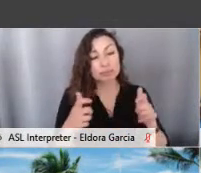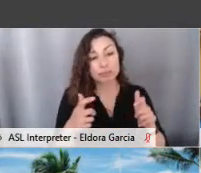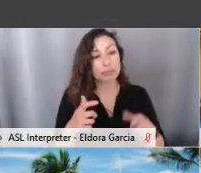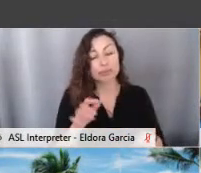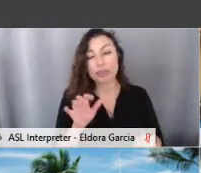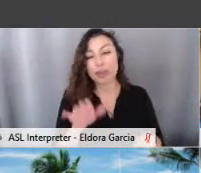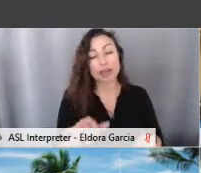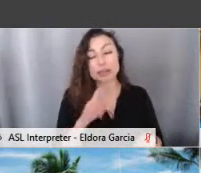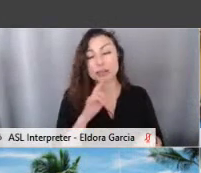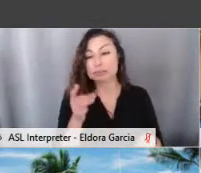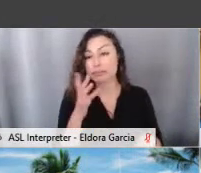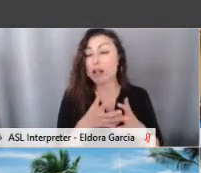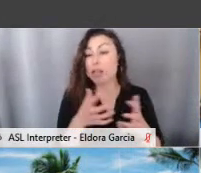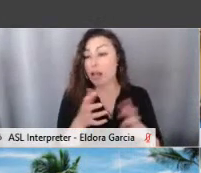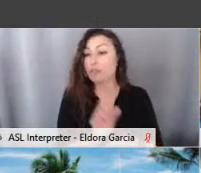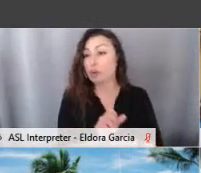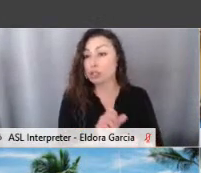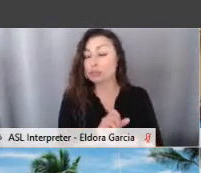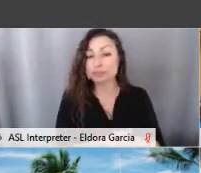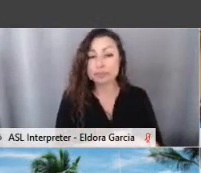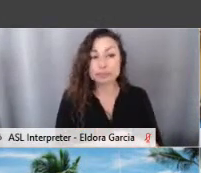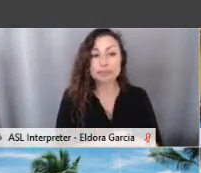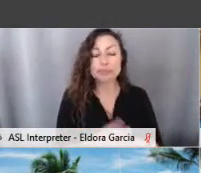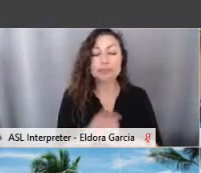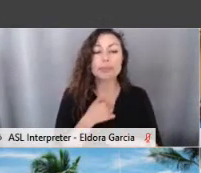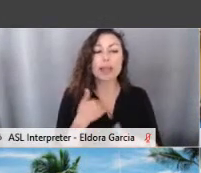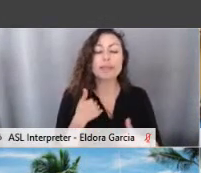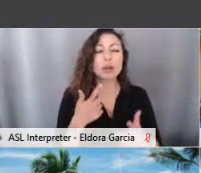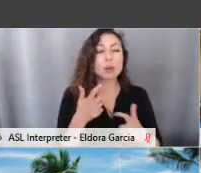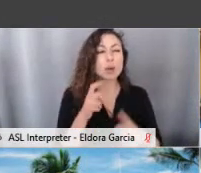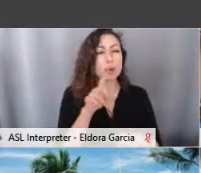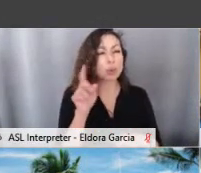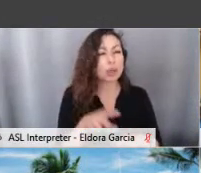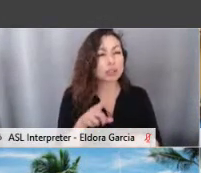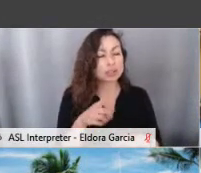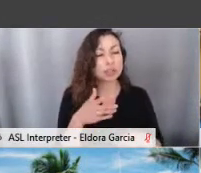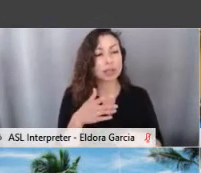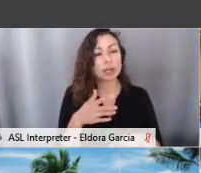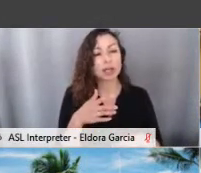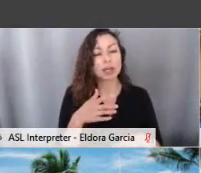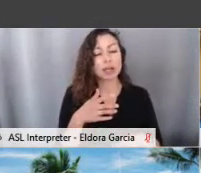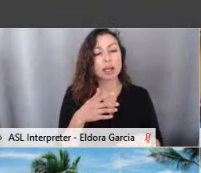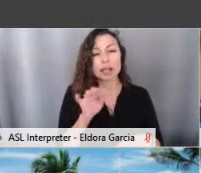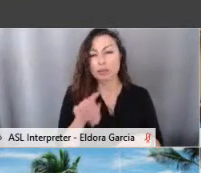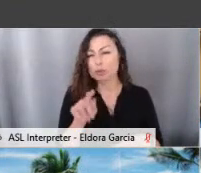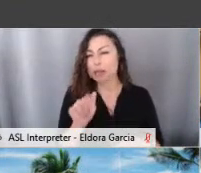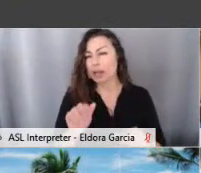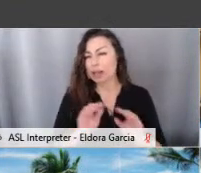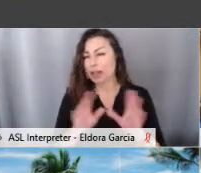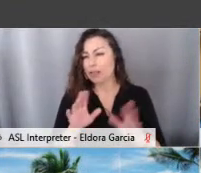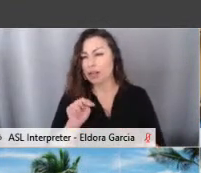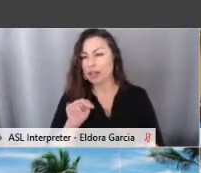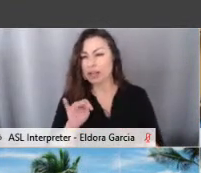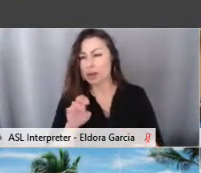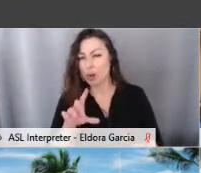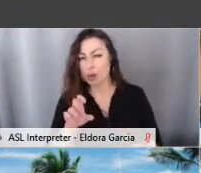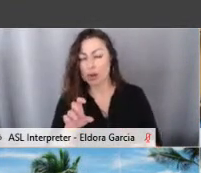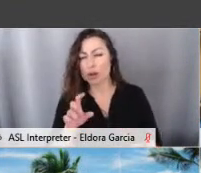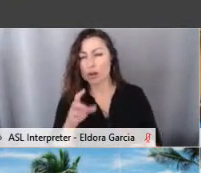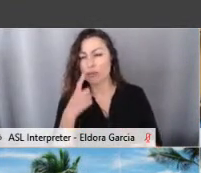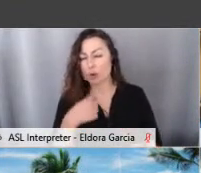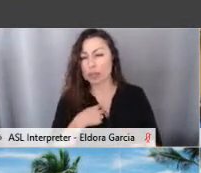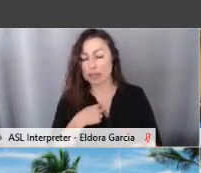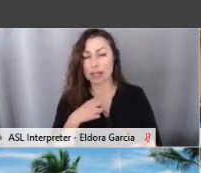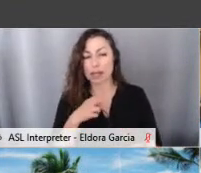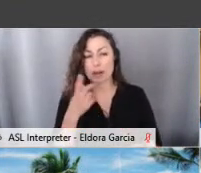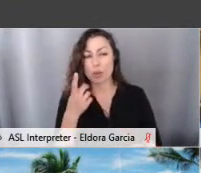just an enormous amount of work. But I just have a quick question maybe for Nicole. If you can just clarify something quickly for me and